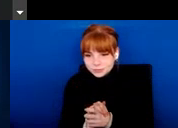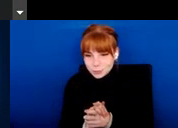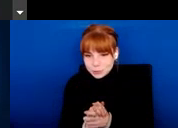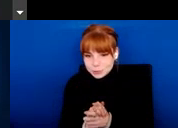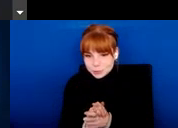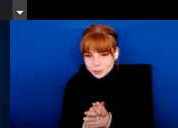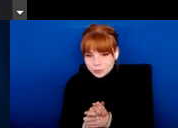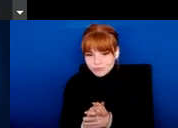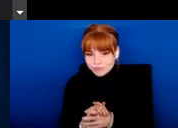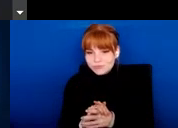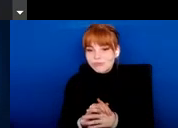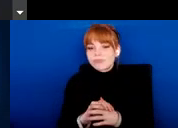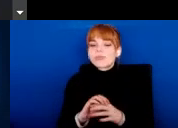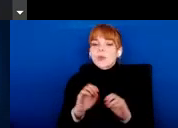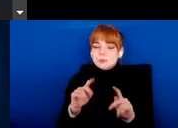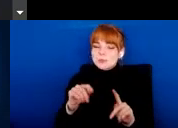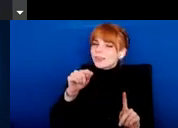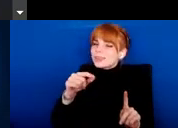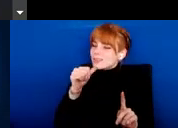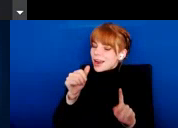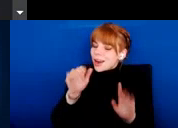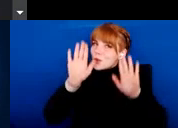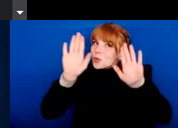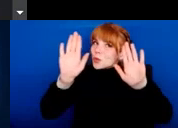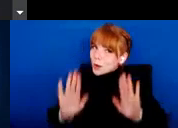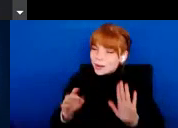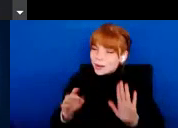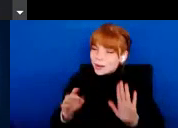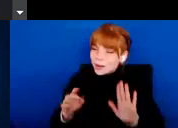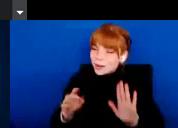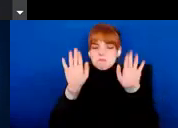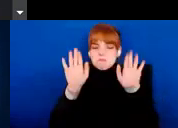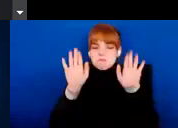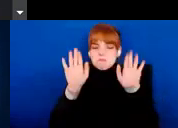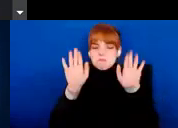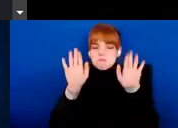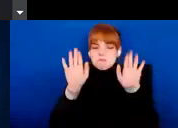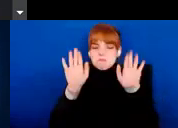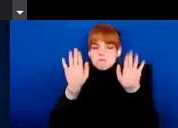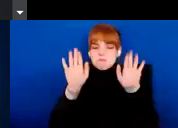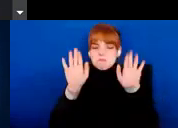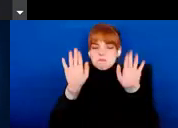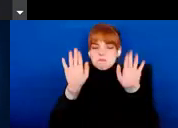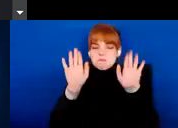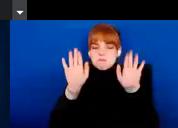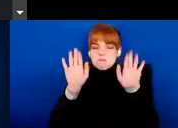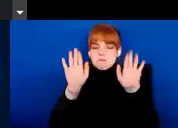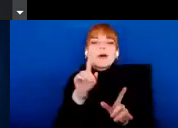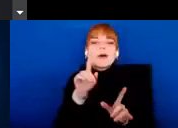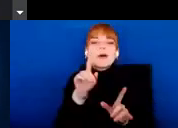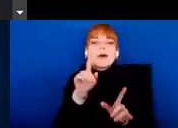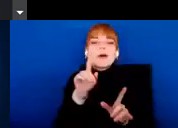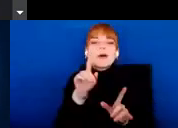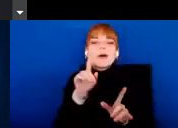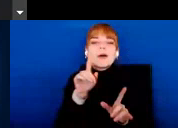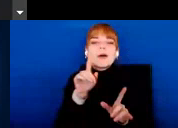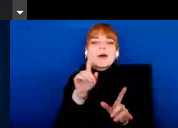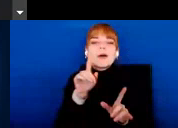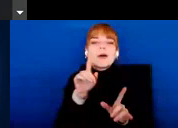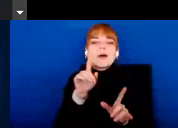This isn't a great example, but let's just pretend. Often a more common one is like email address, and then the text will be